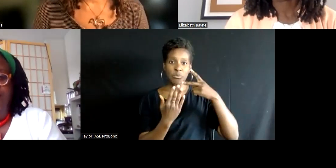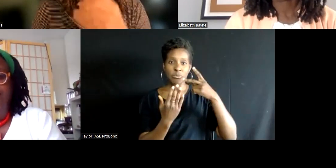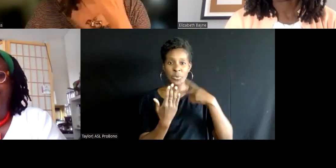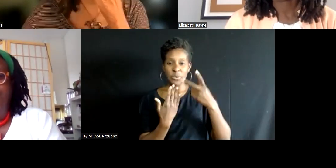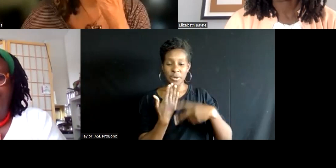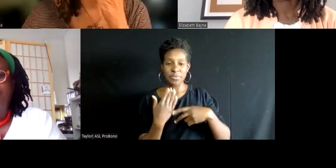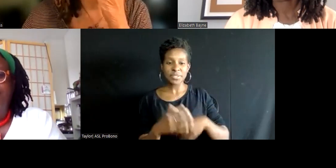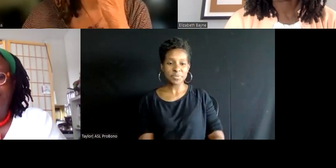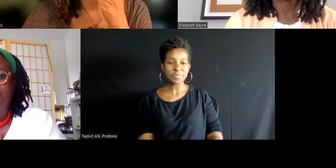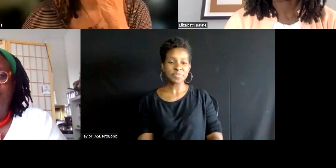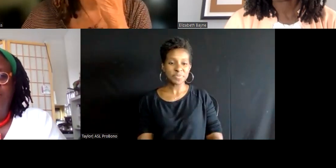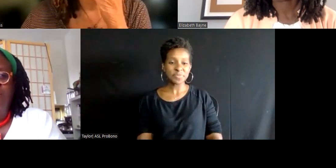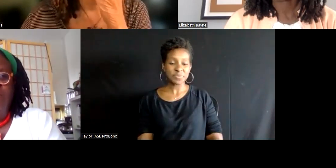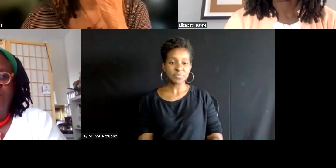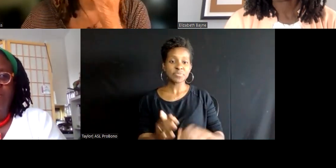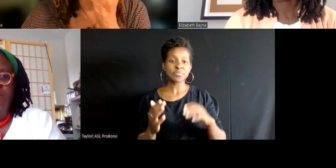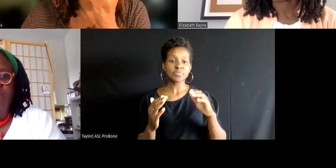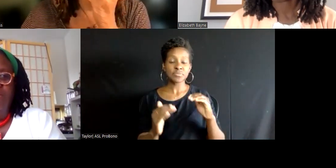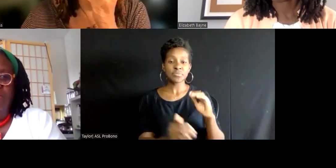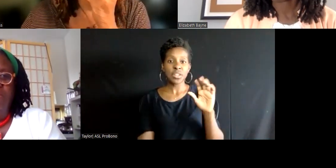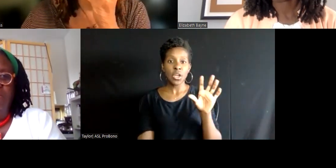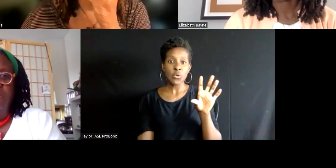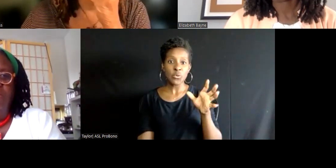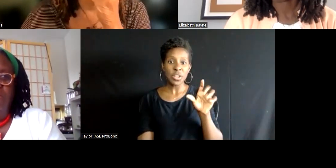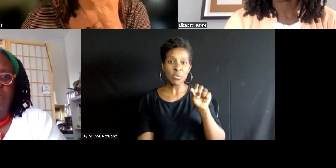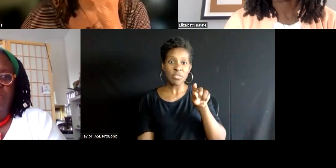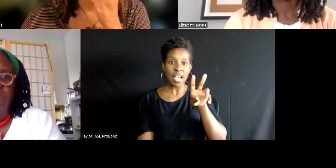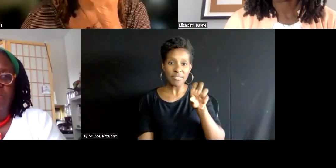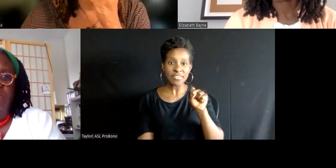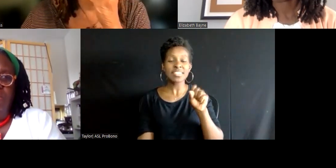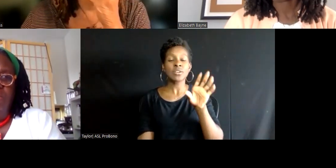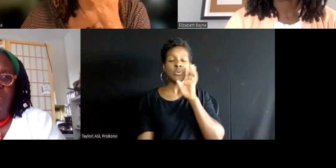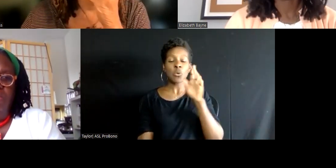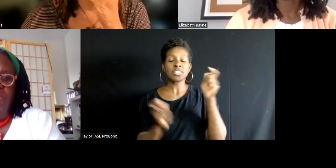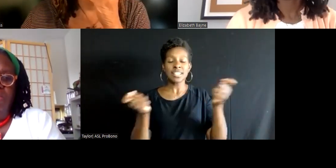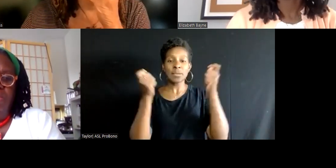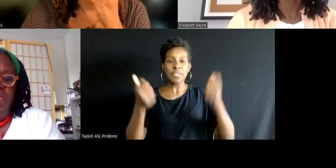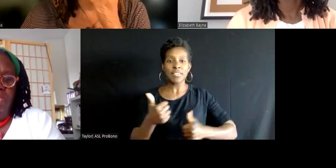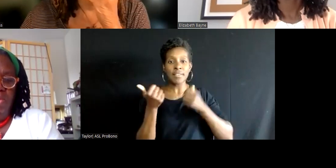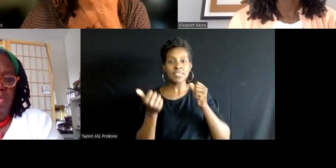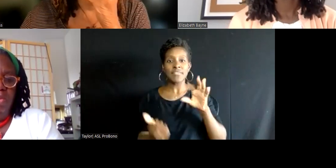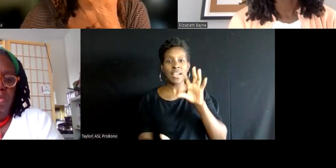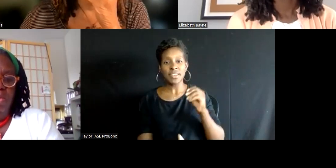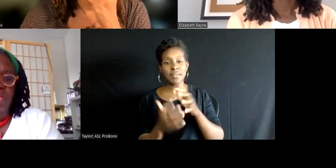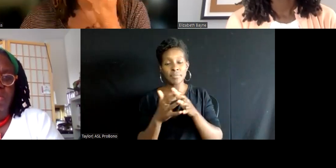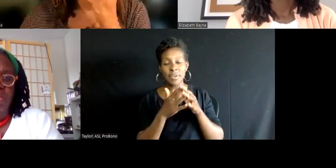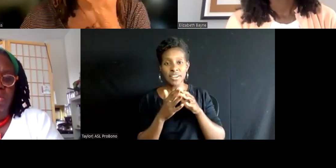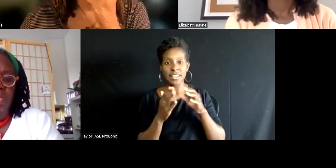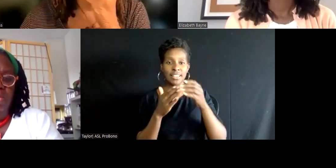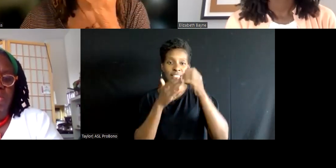love, having produced day-long specials celebrating the lives of African-American leaders and weekly programs highlighting